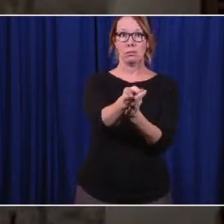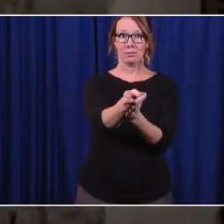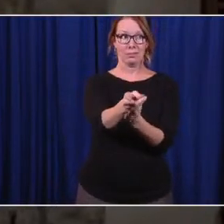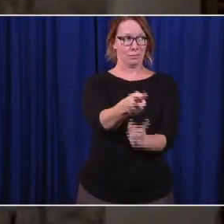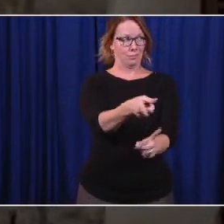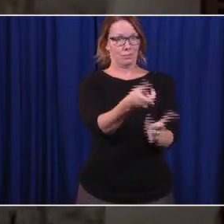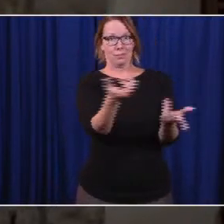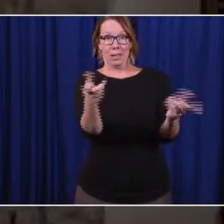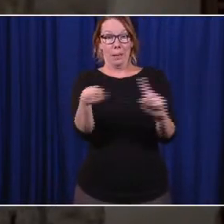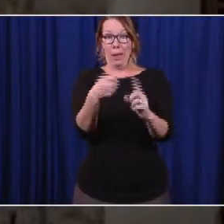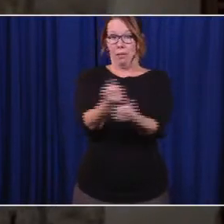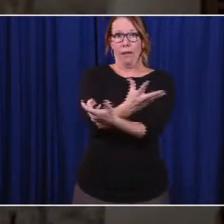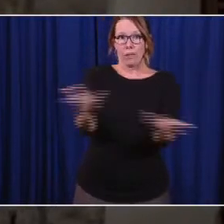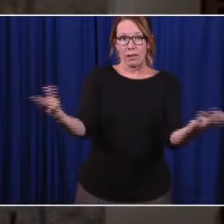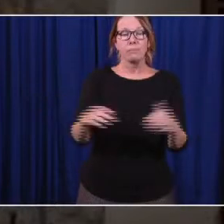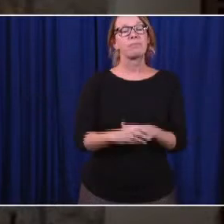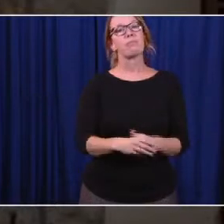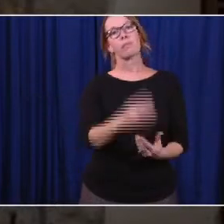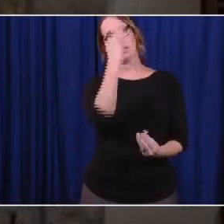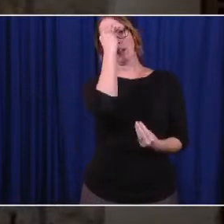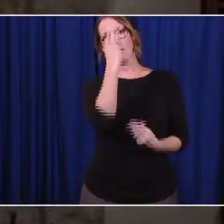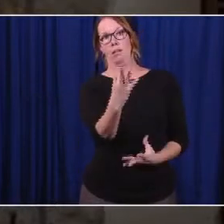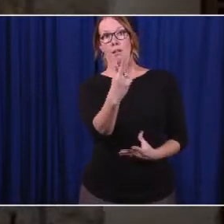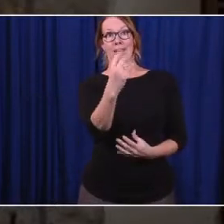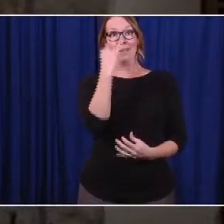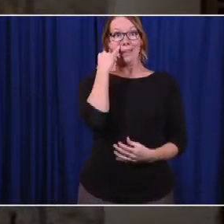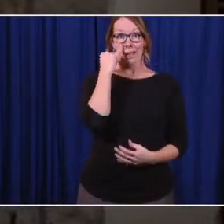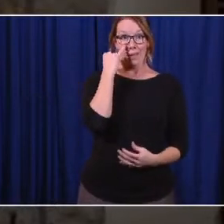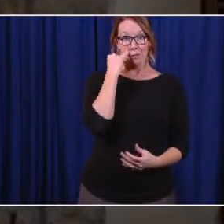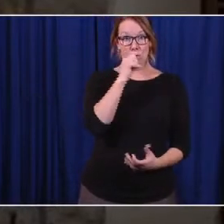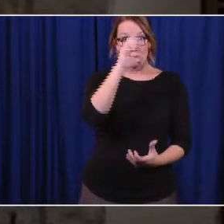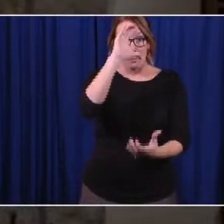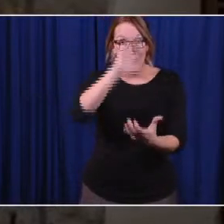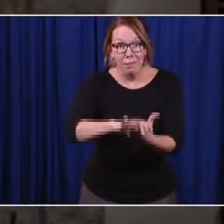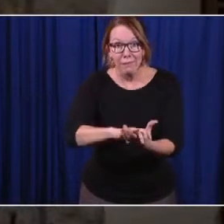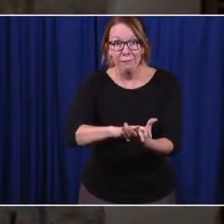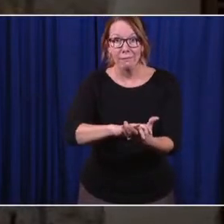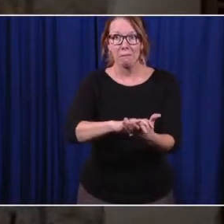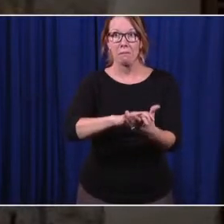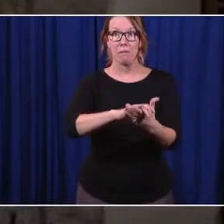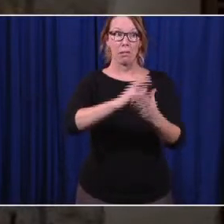that. I would say to anybody who doesn't believe the cases,